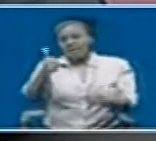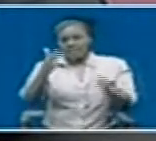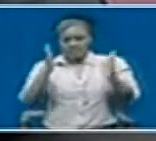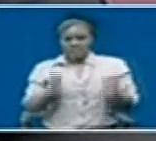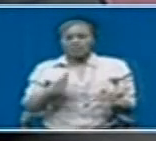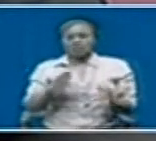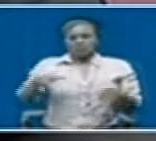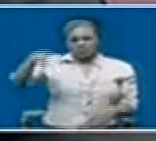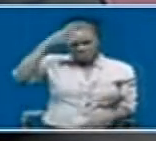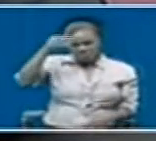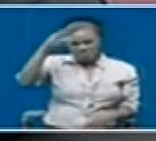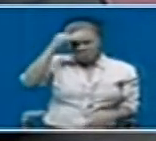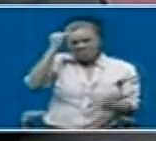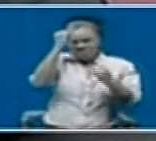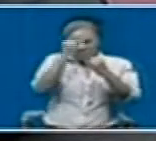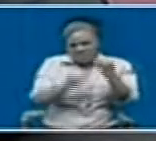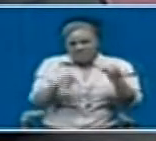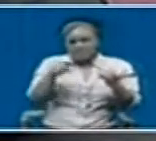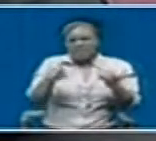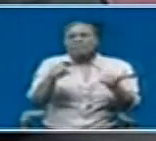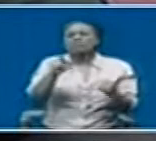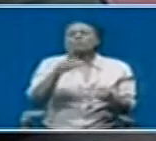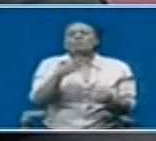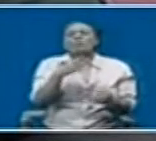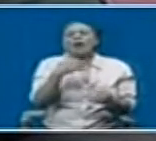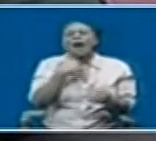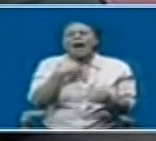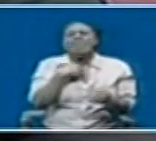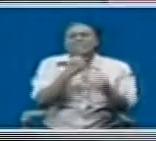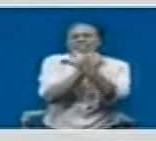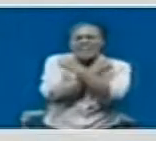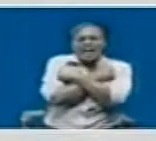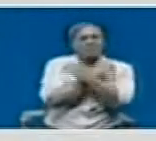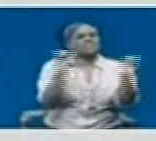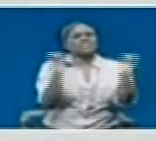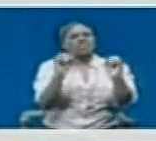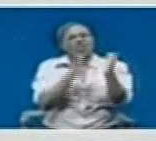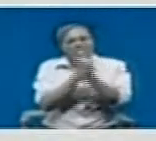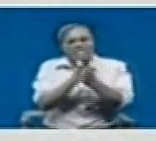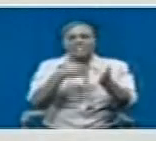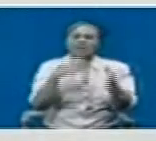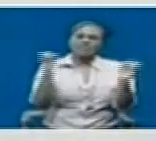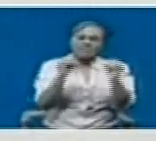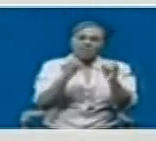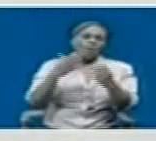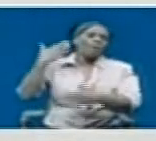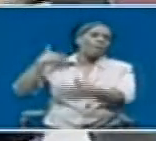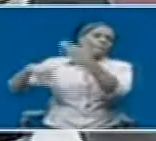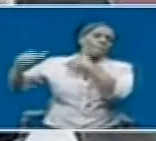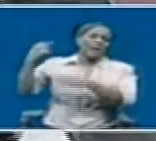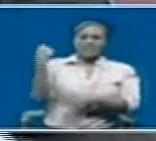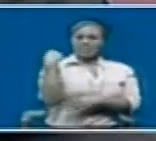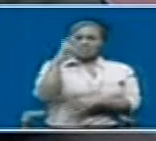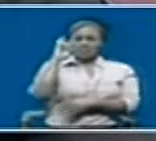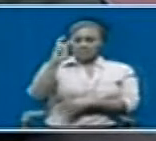pursues a course, and at the end of the day, you know, this is not something they have a passion or interest. So going back to the numbers we've